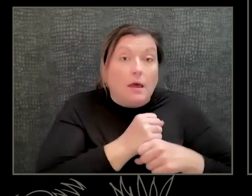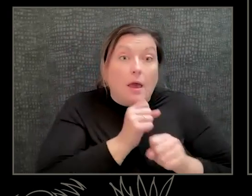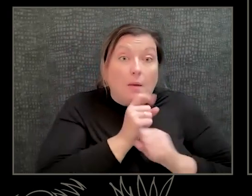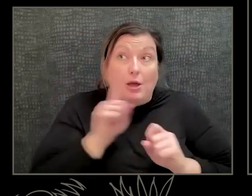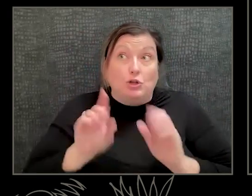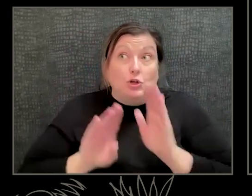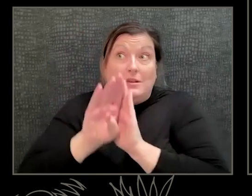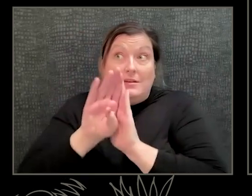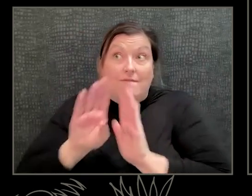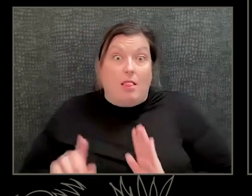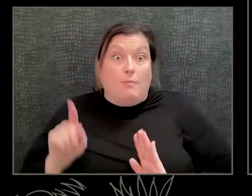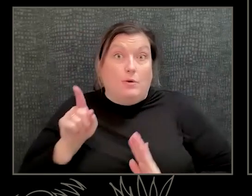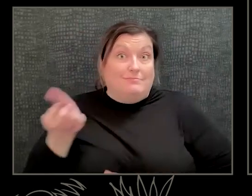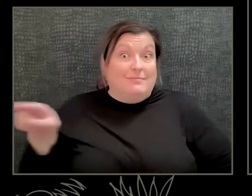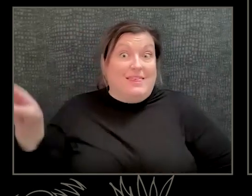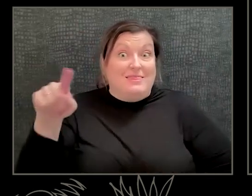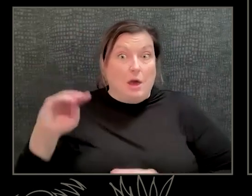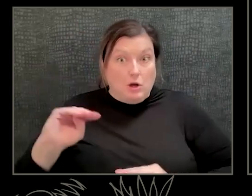great